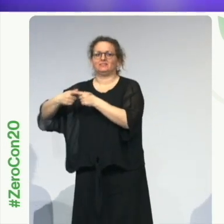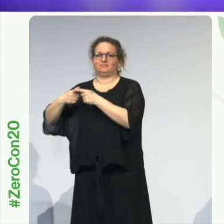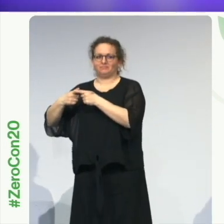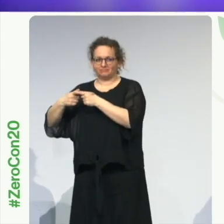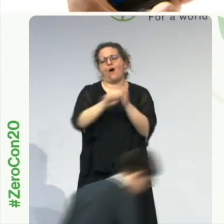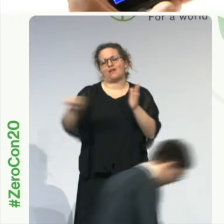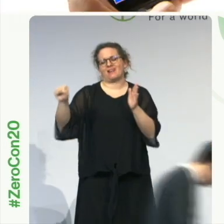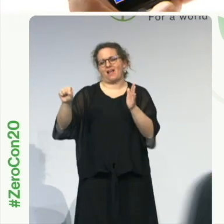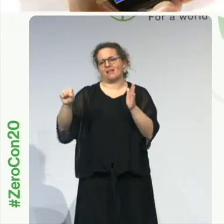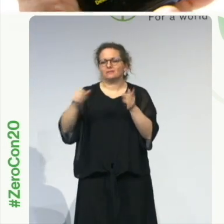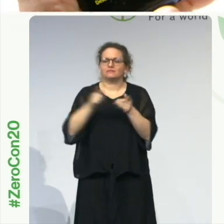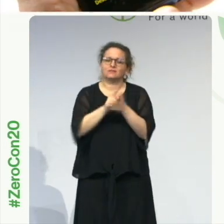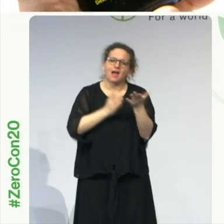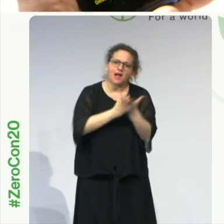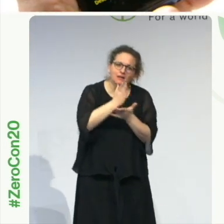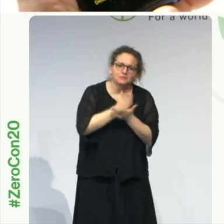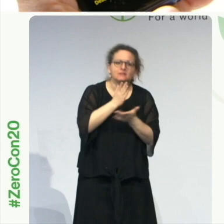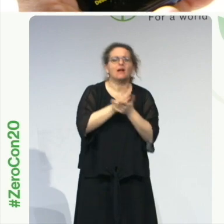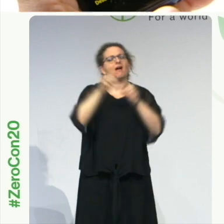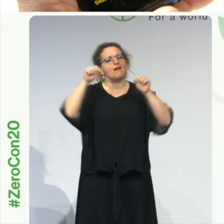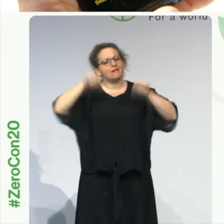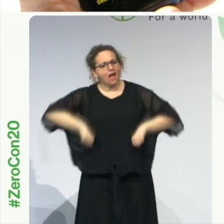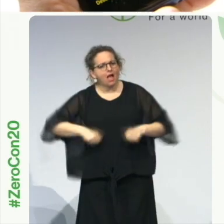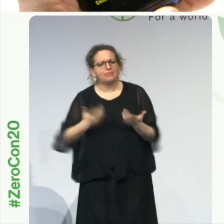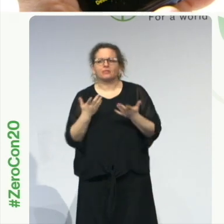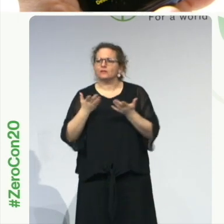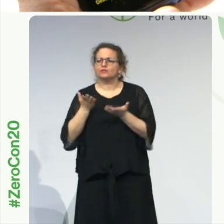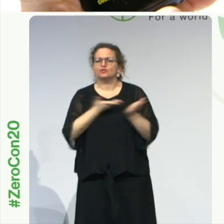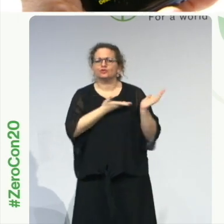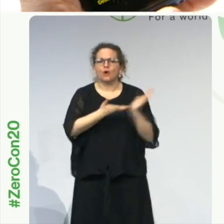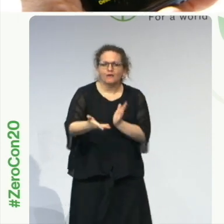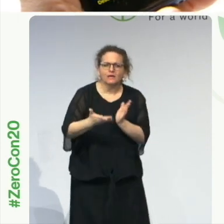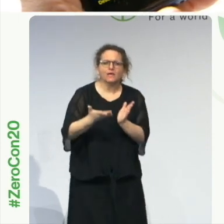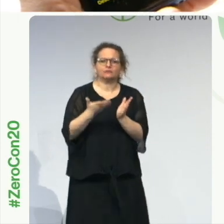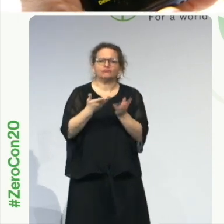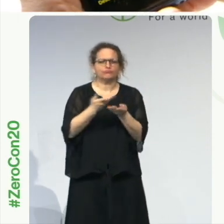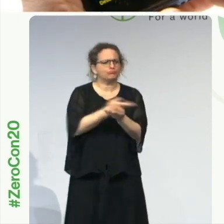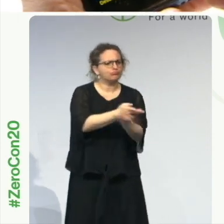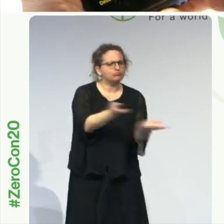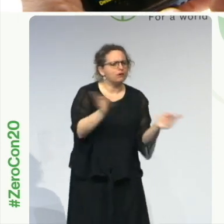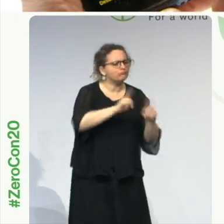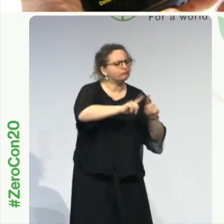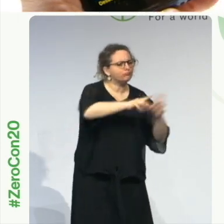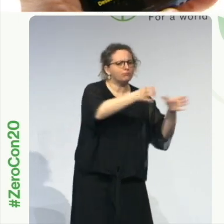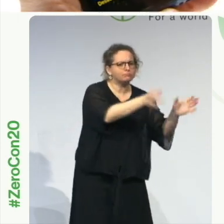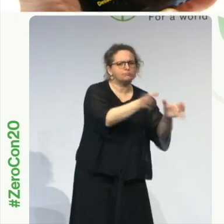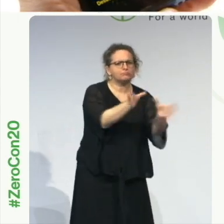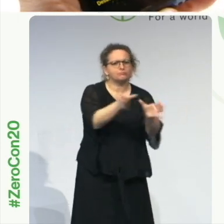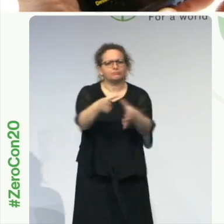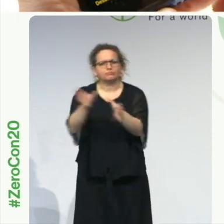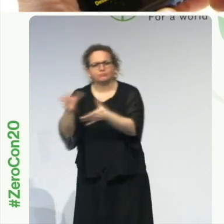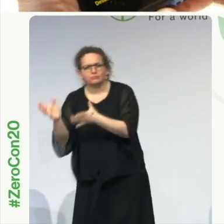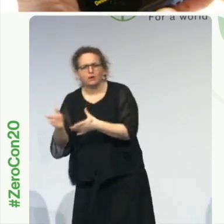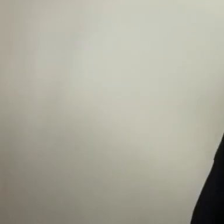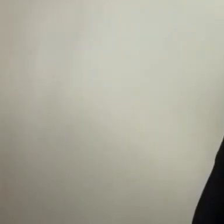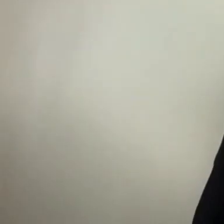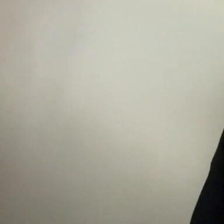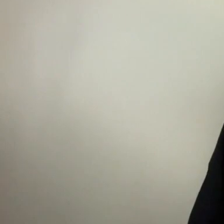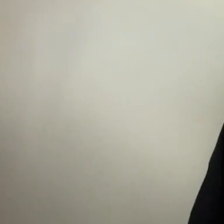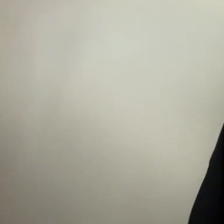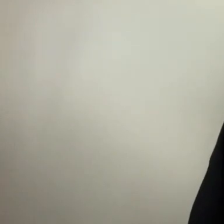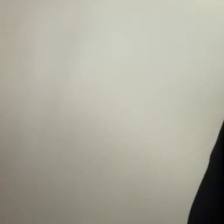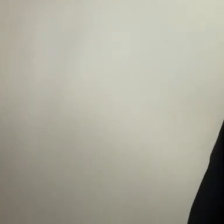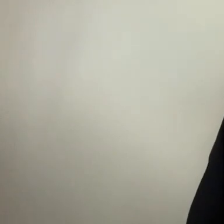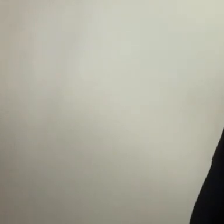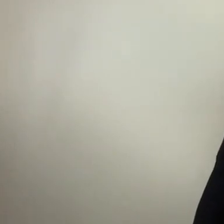or at low cost, we are hopeful the solutions can be used to speed up the process of implementing the Convention on the Rights of Persons with Disabilities.